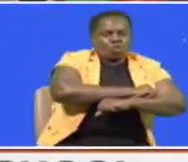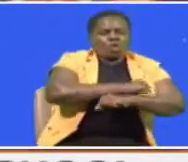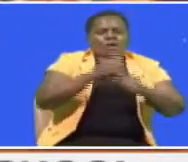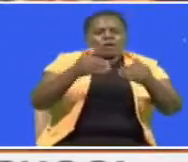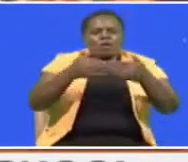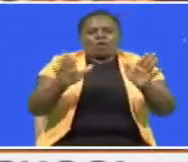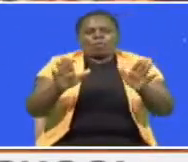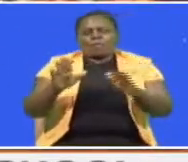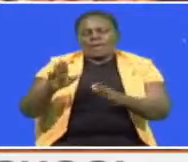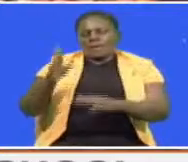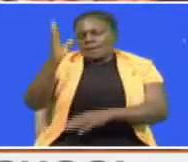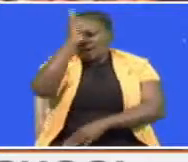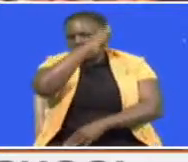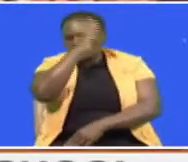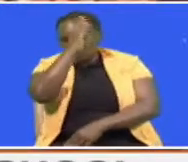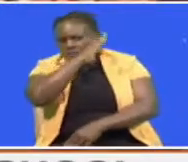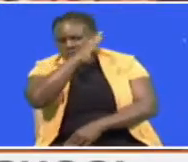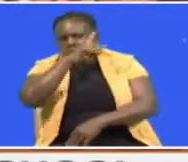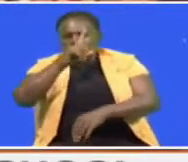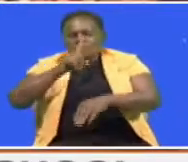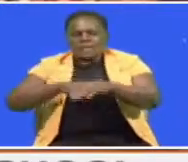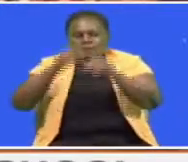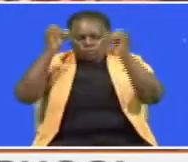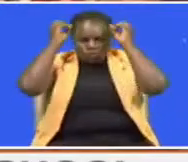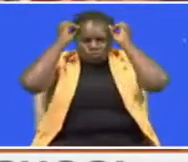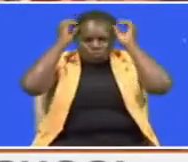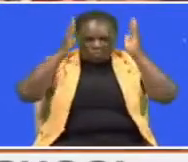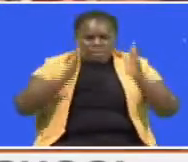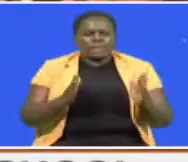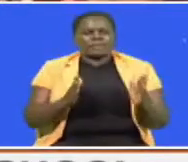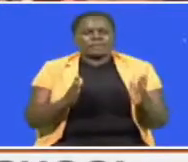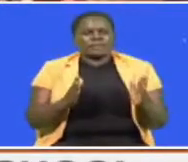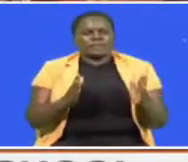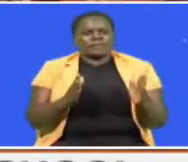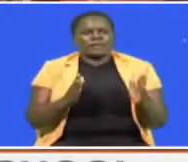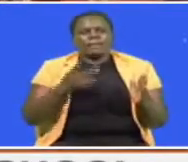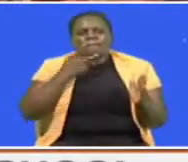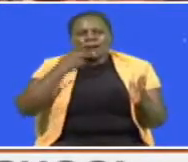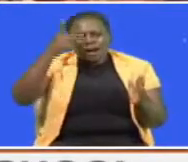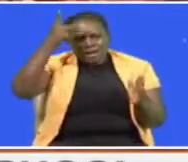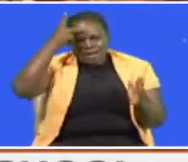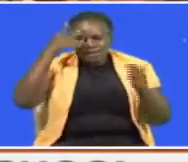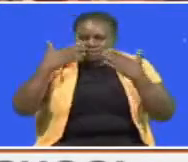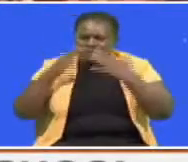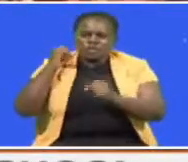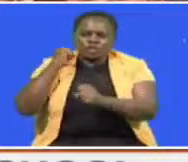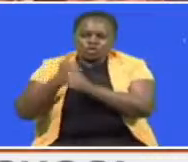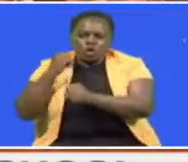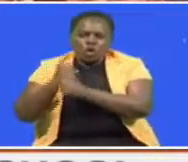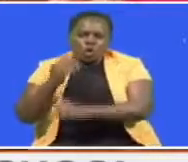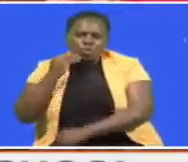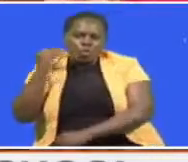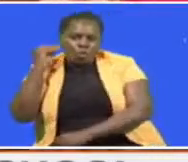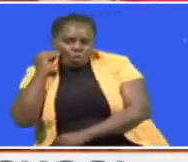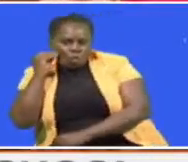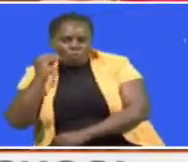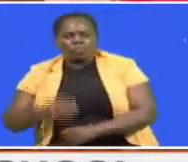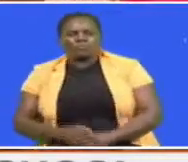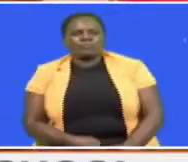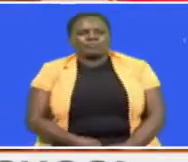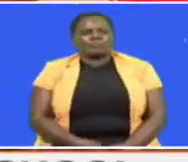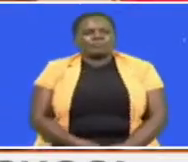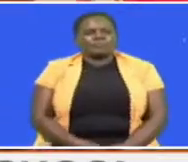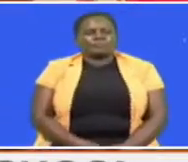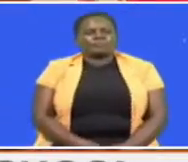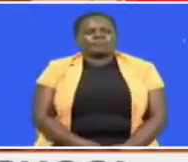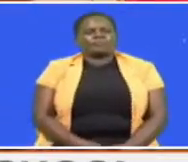often begin in the afternoons when the students, I mean parents, are done with their domestic chores. Ra.